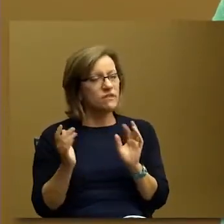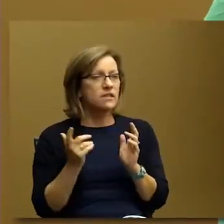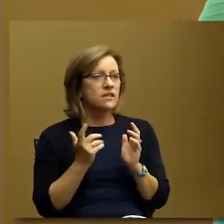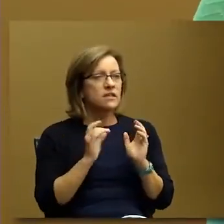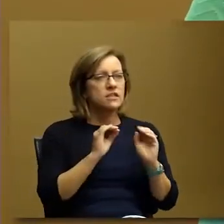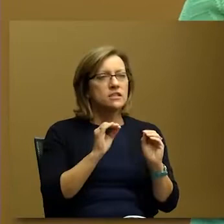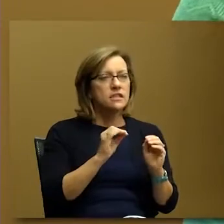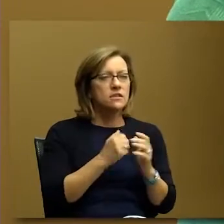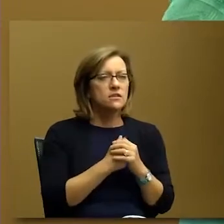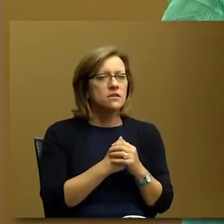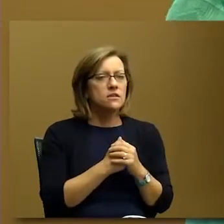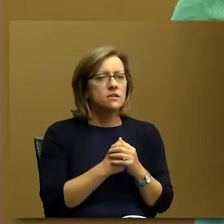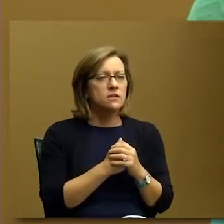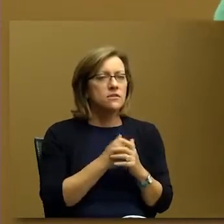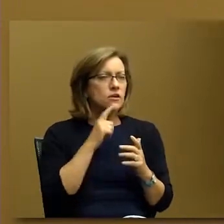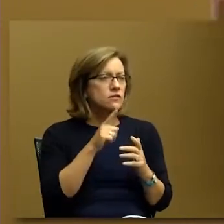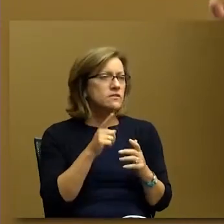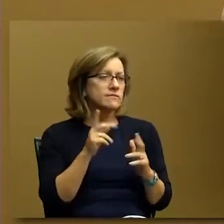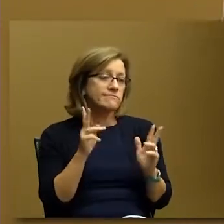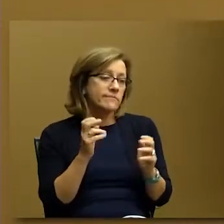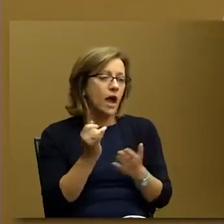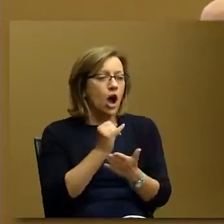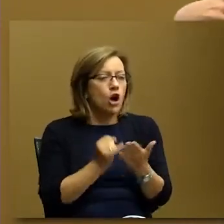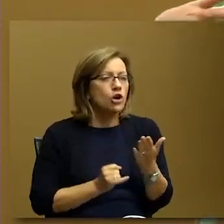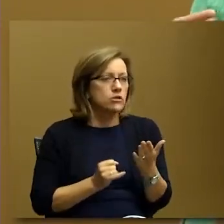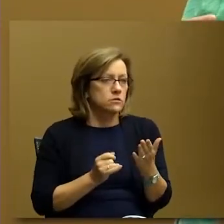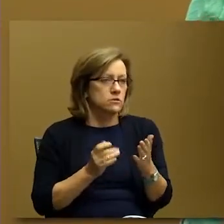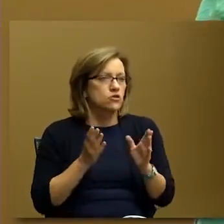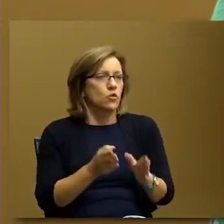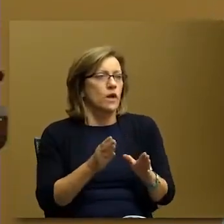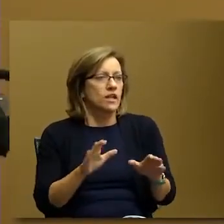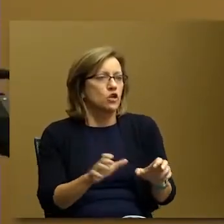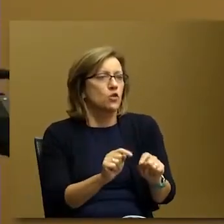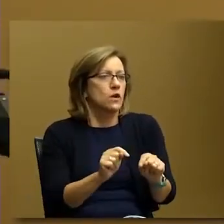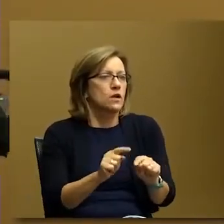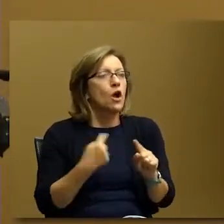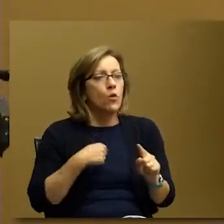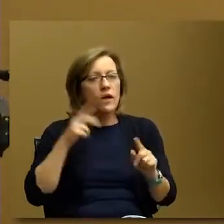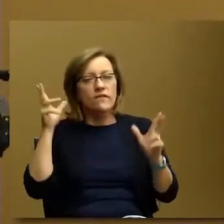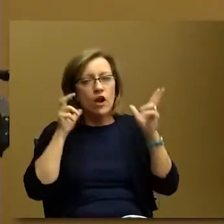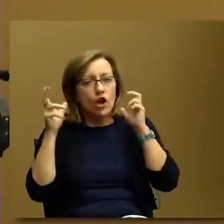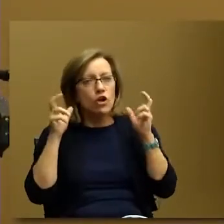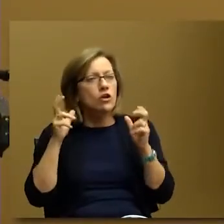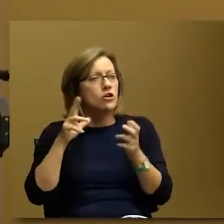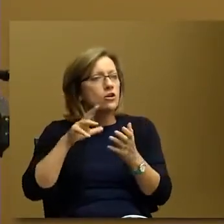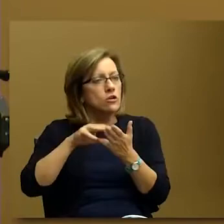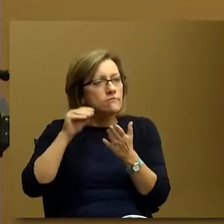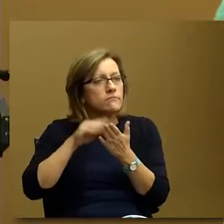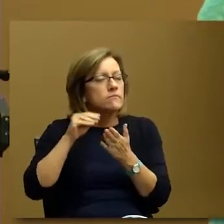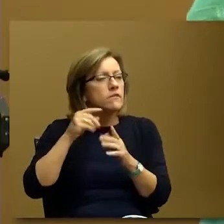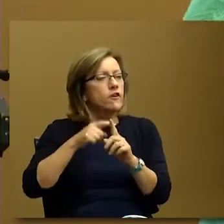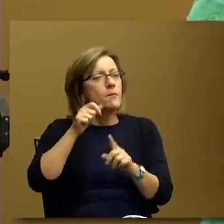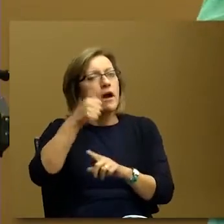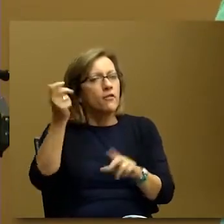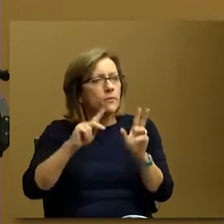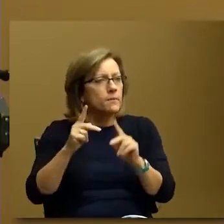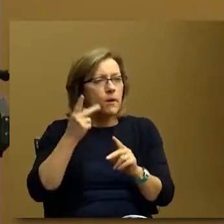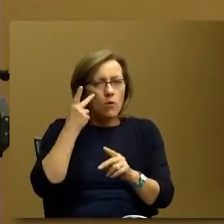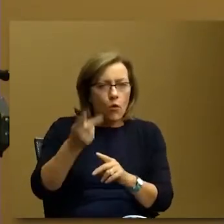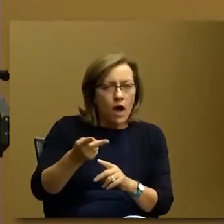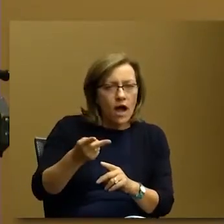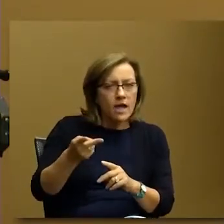them, there's a whole art to doing that. We've learned it incidentally. But a lot of our kids, a lot of our